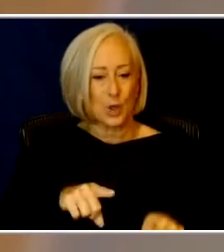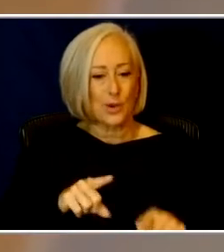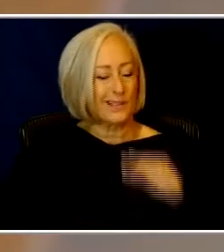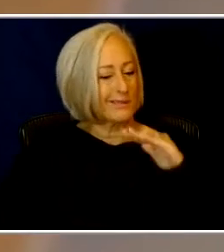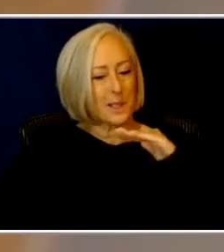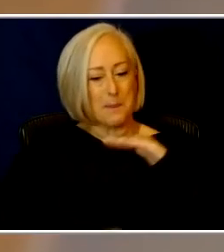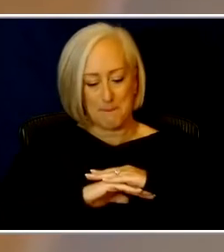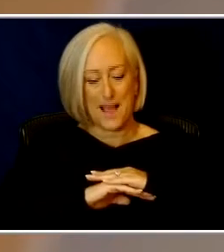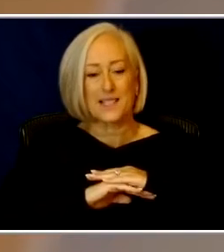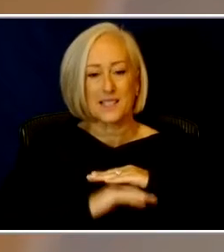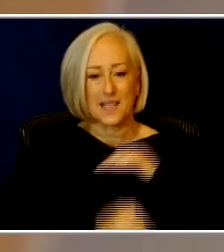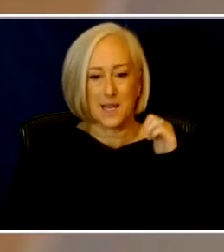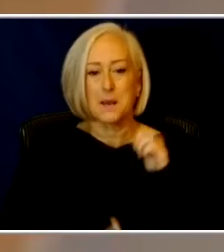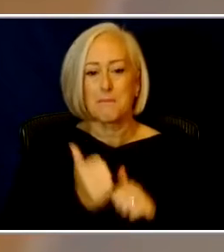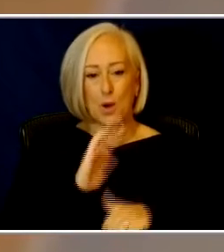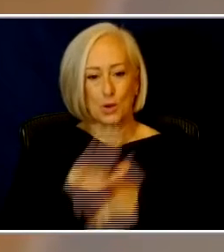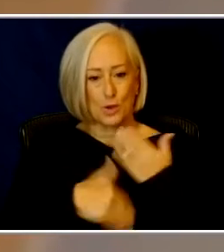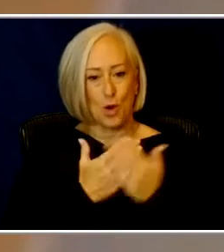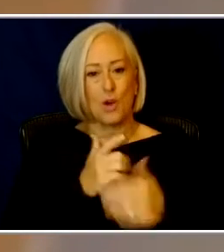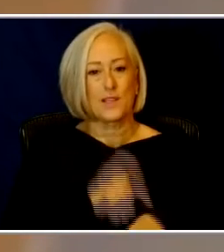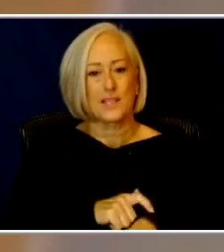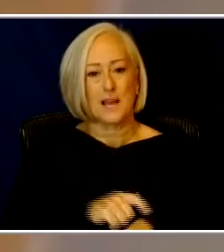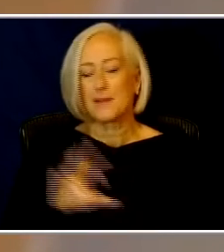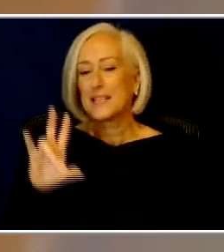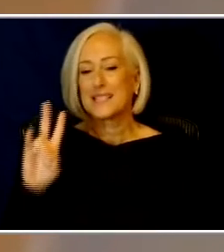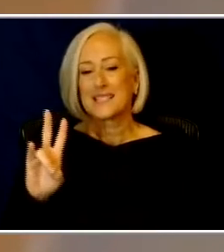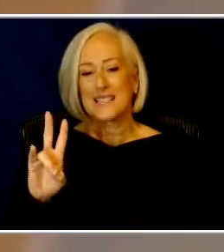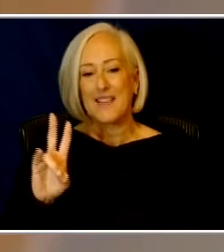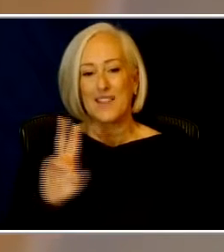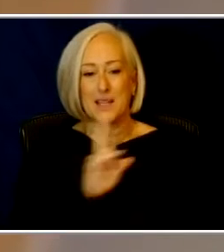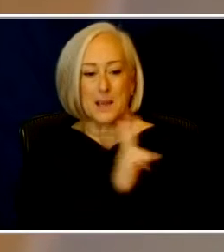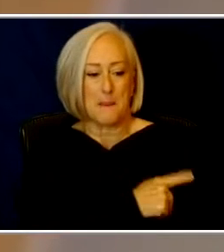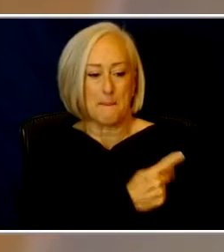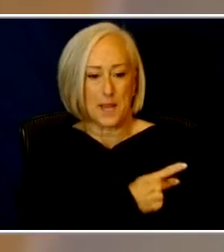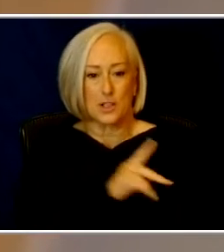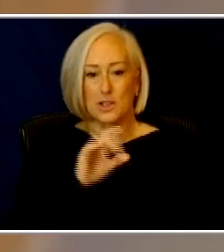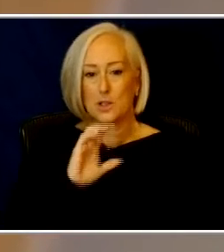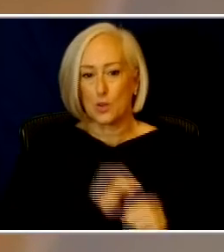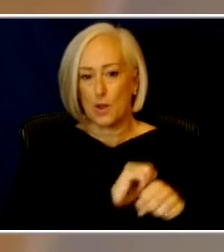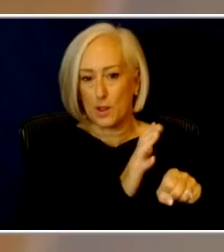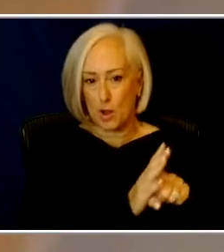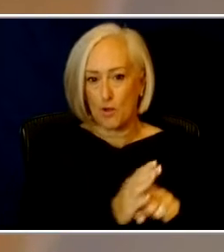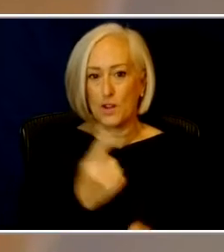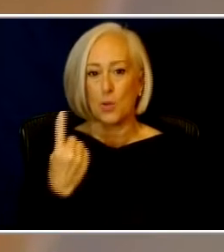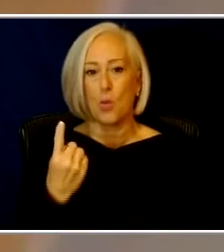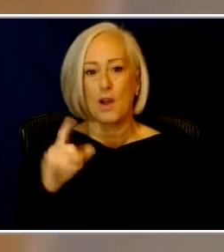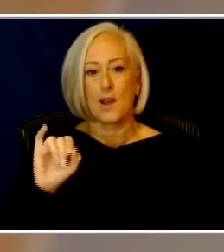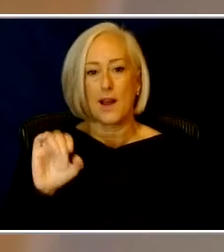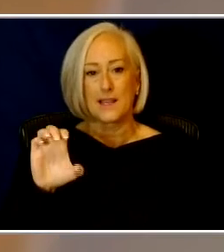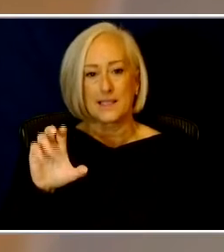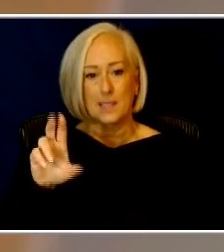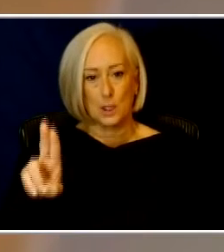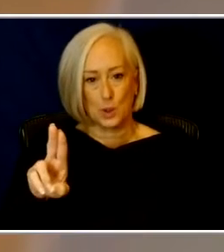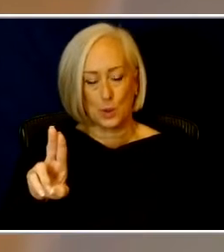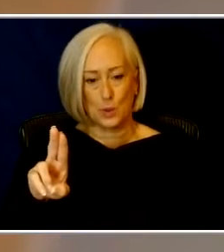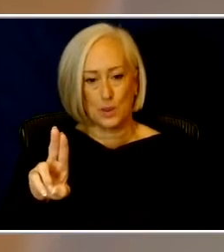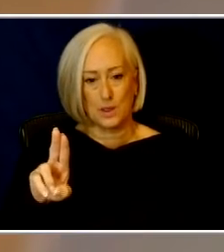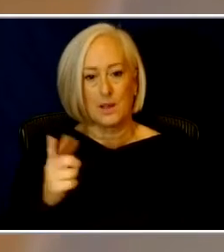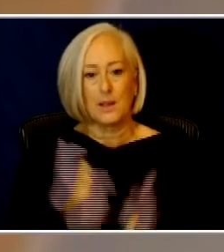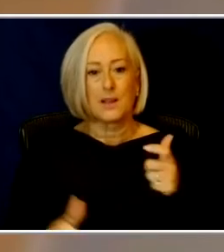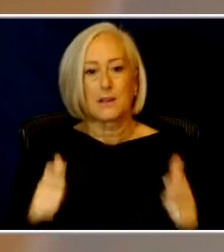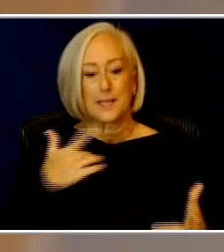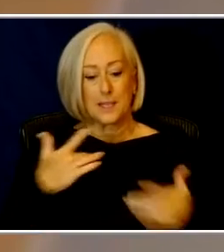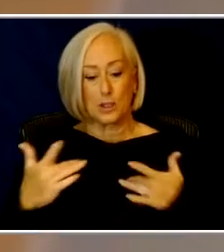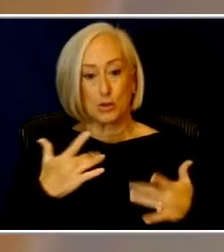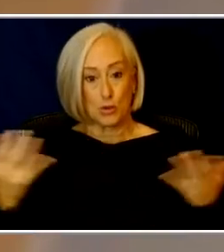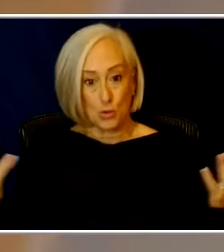most all the time. We have 7 inpatients, one of those in the ICU. One of our big concern is certainly winter is